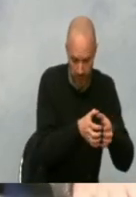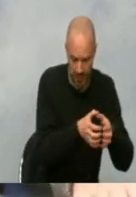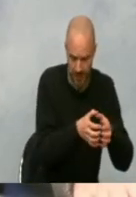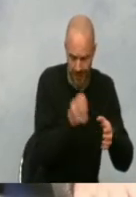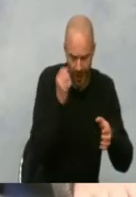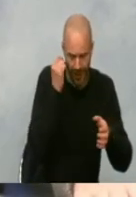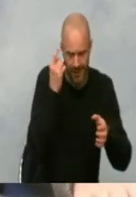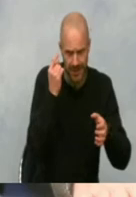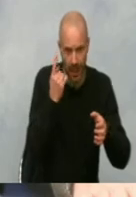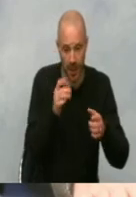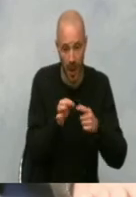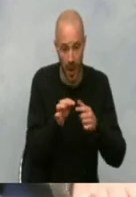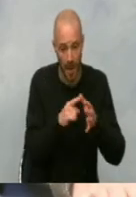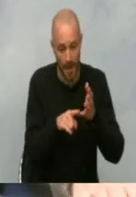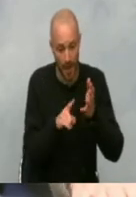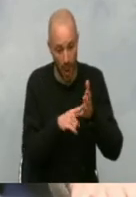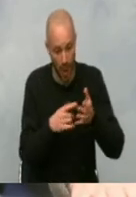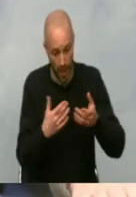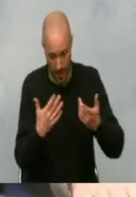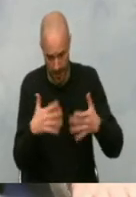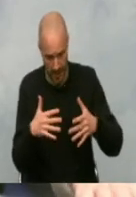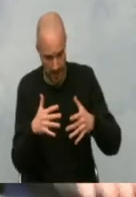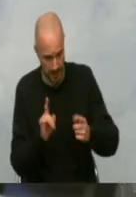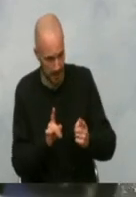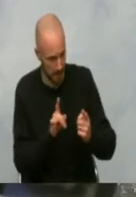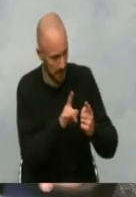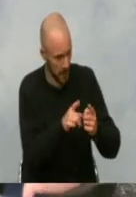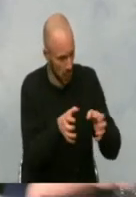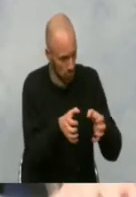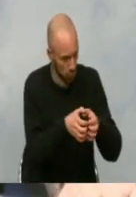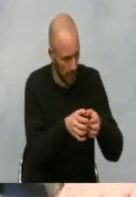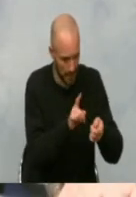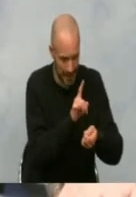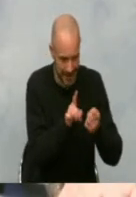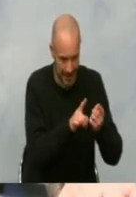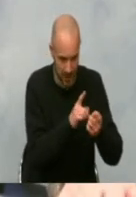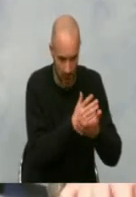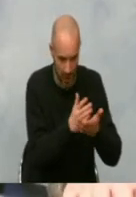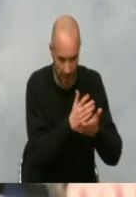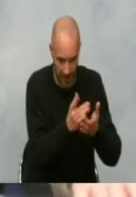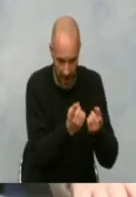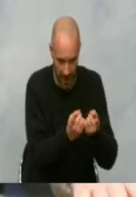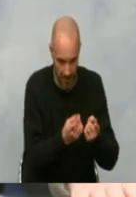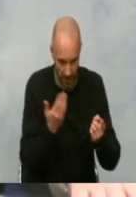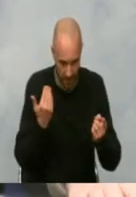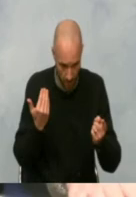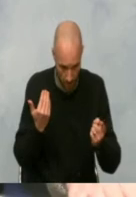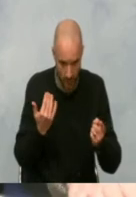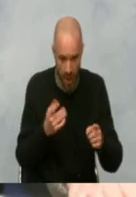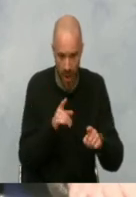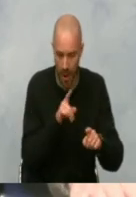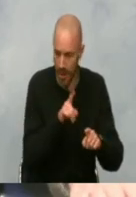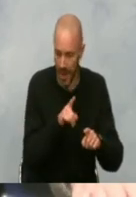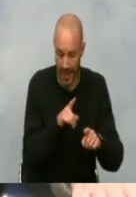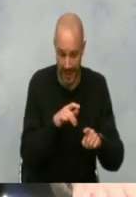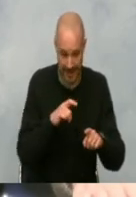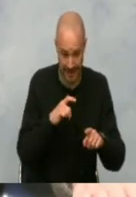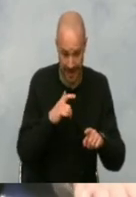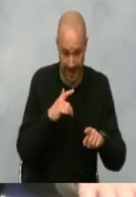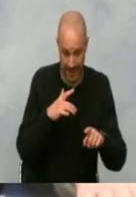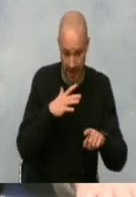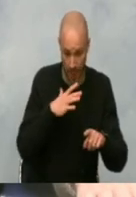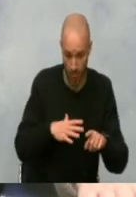that Paul has visited some of the group meetings to clarify matters, and I think he's still willing to do